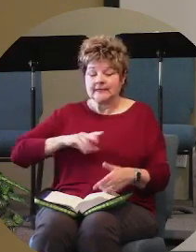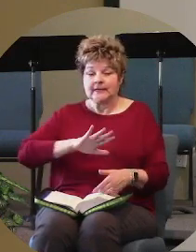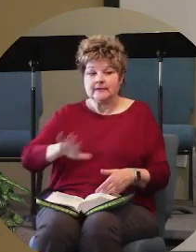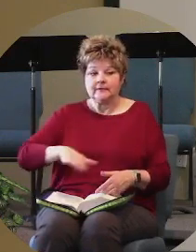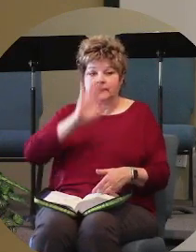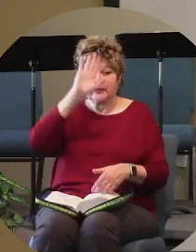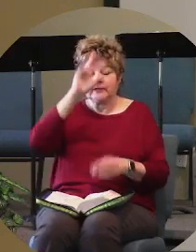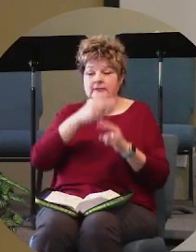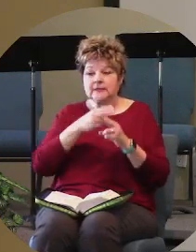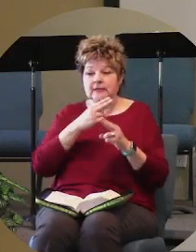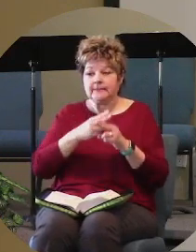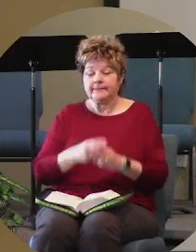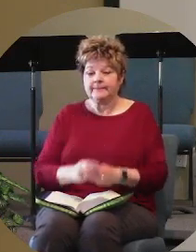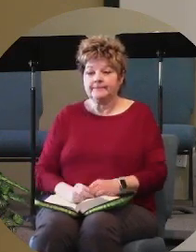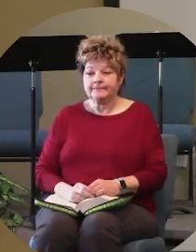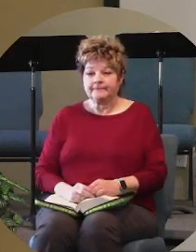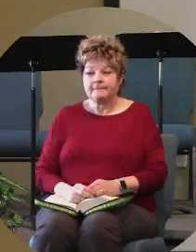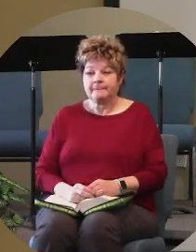sake.